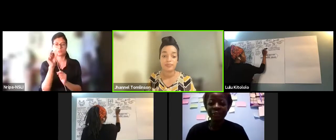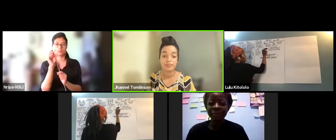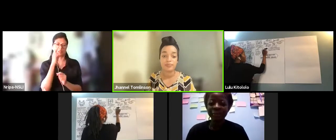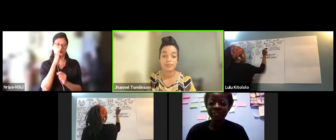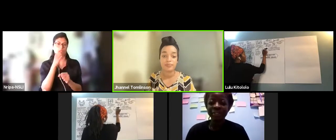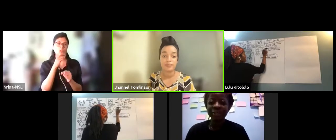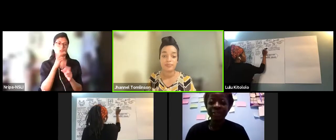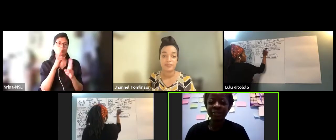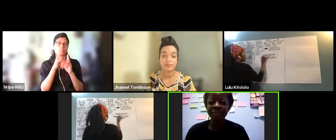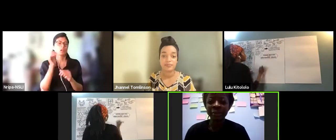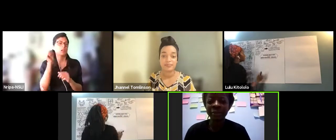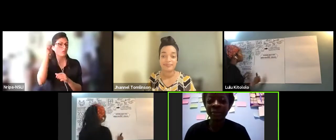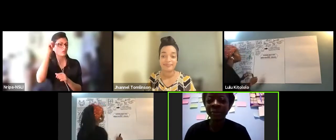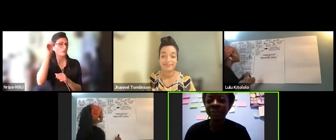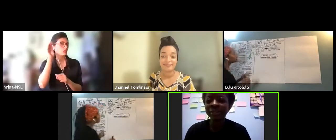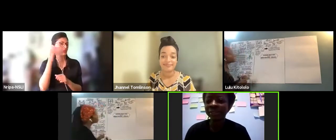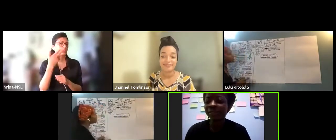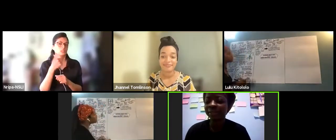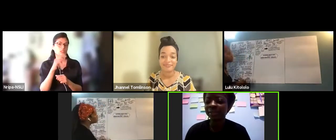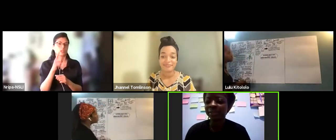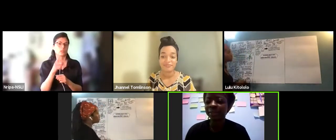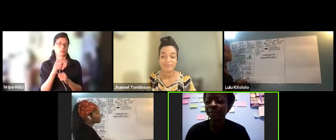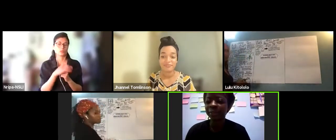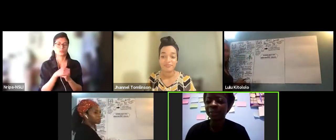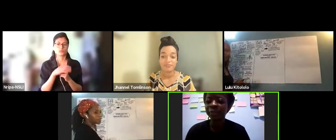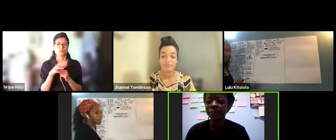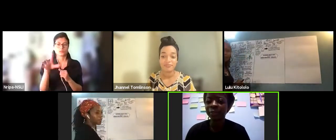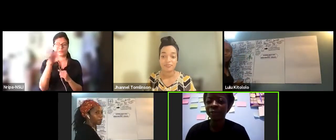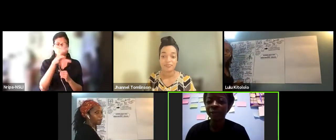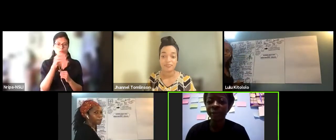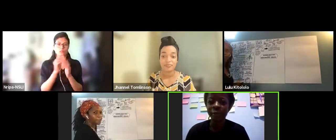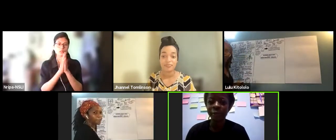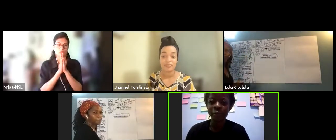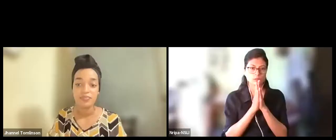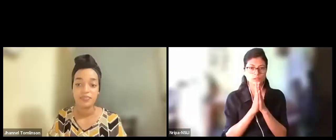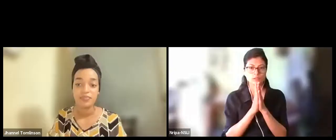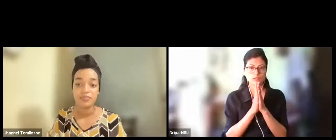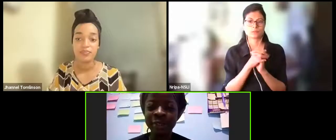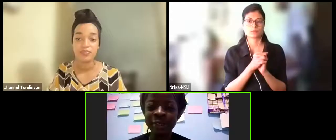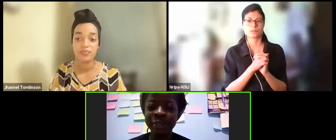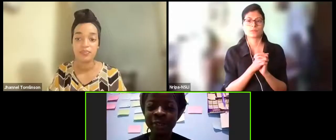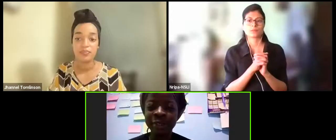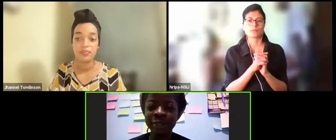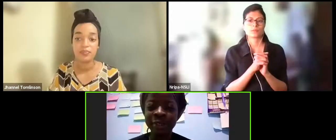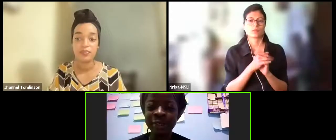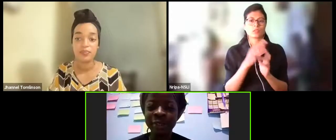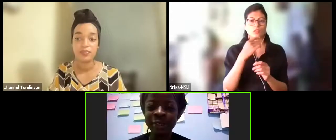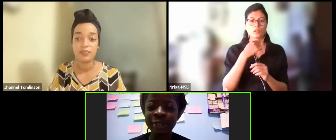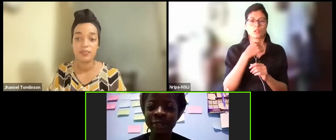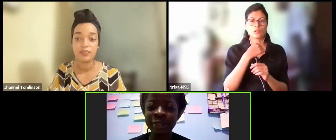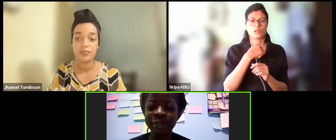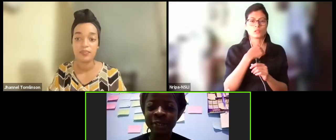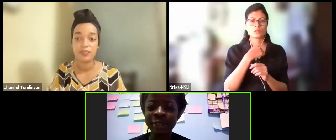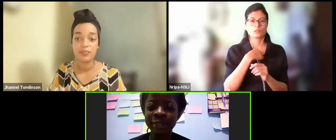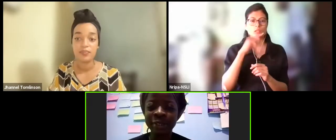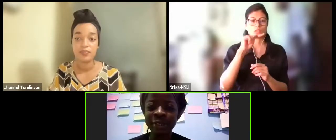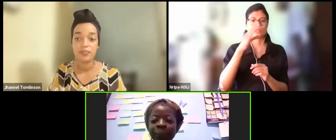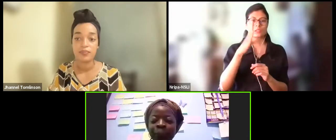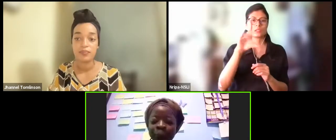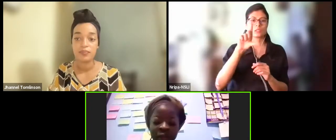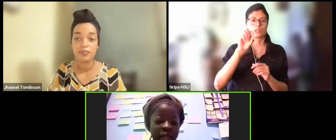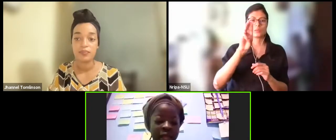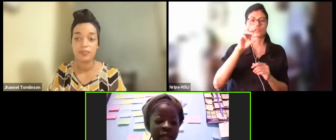Thank you very much, Jhannel. Hello, everyone. I'm Evie from Cameroon, and I'm glad to be joining us here.